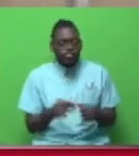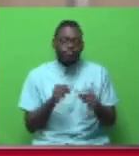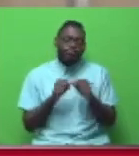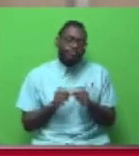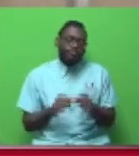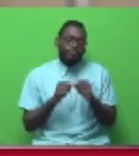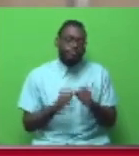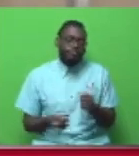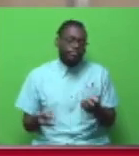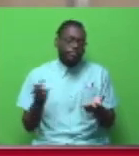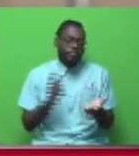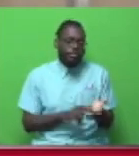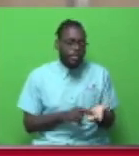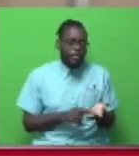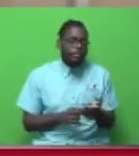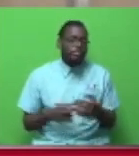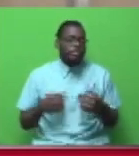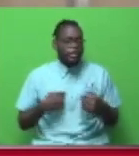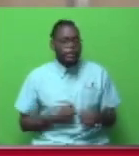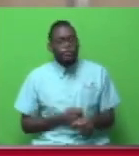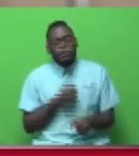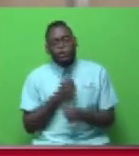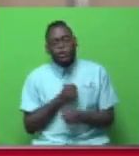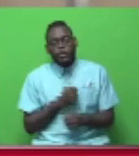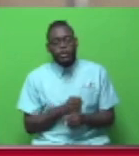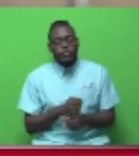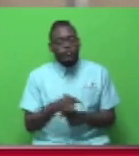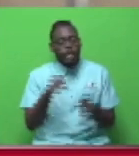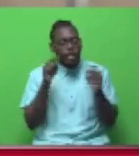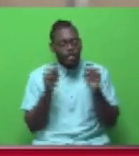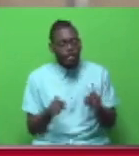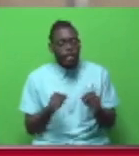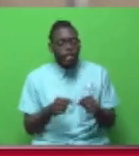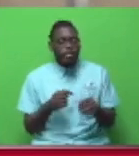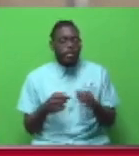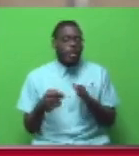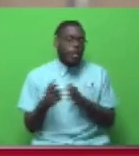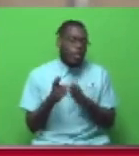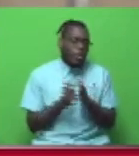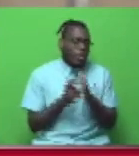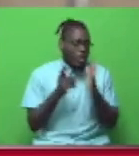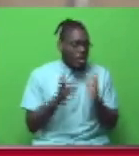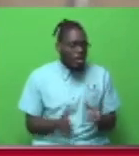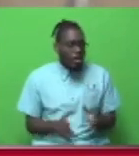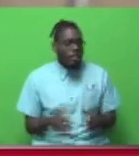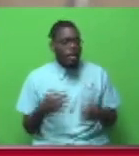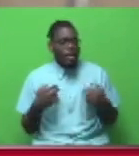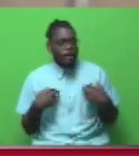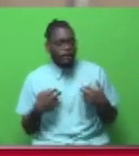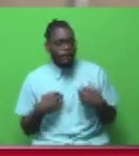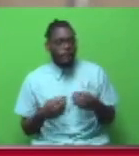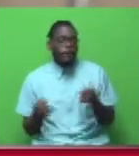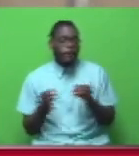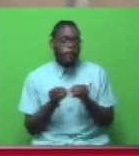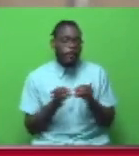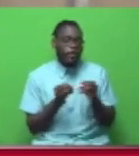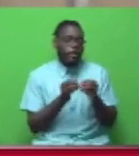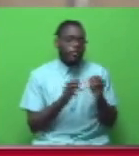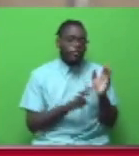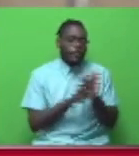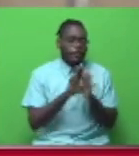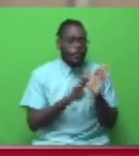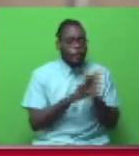State Solicitor, where he has presented to me a proposal with areas of further development that he